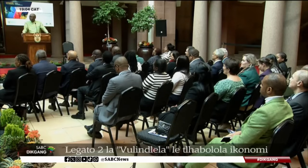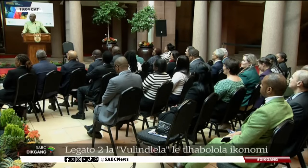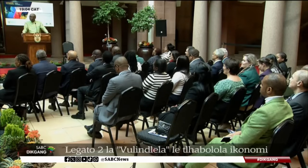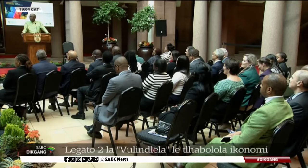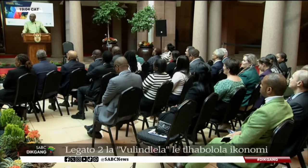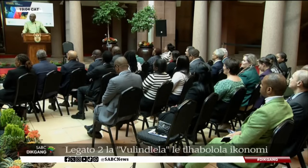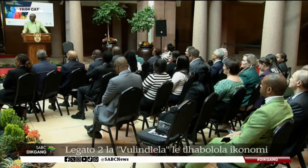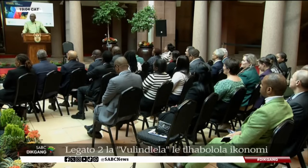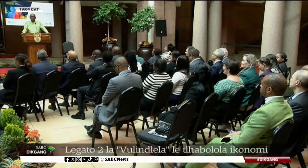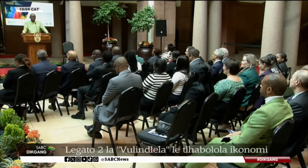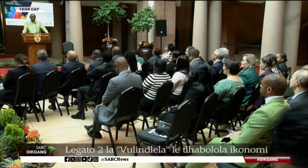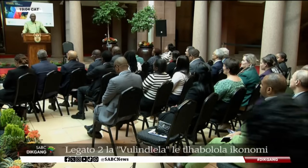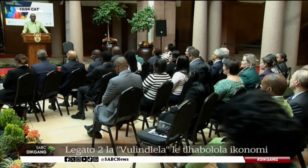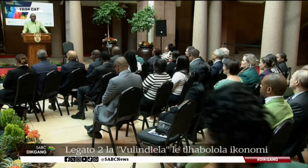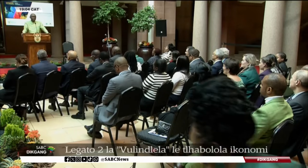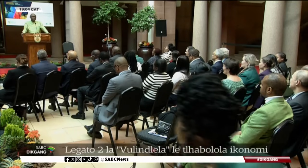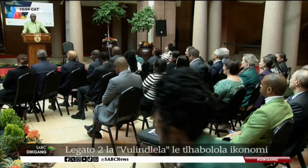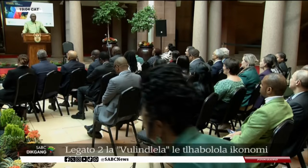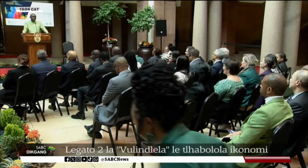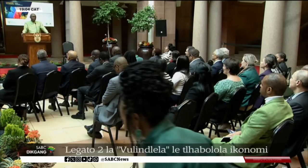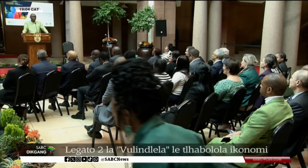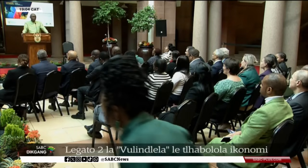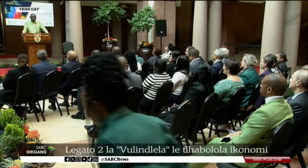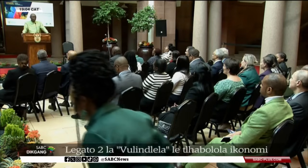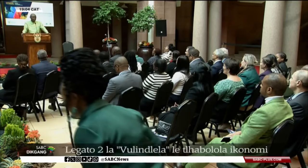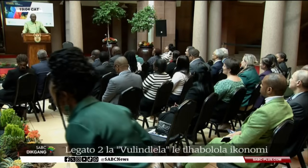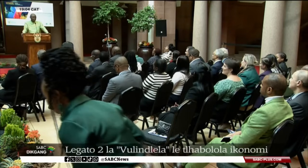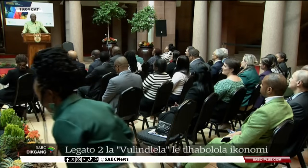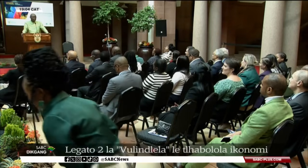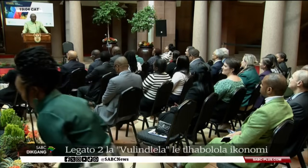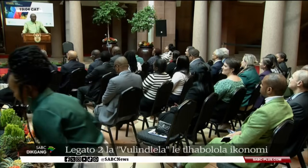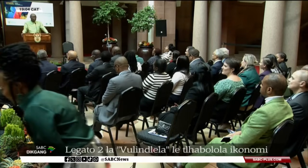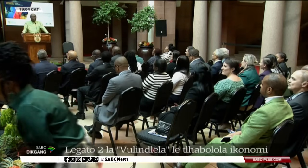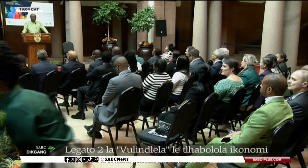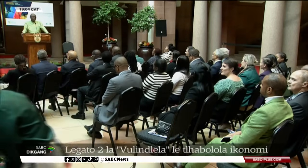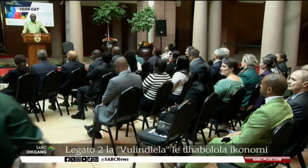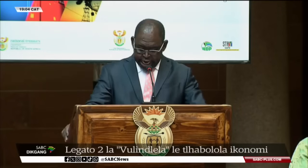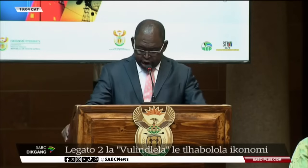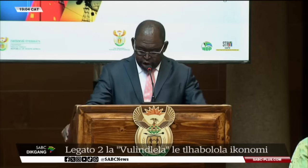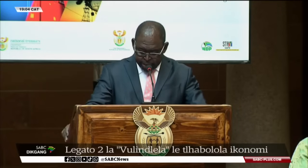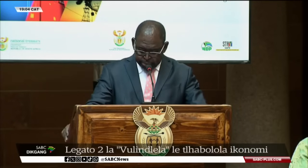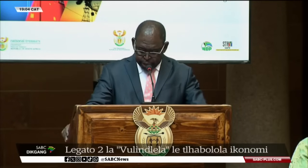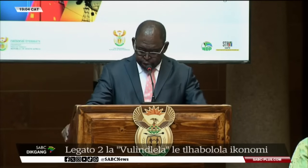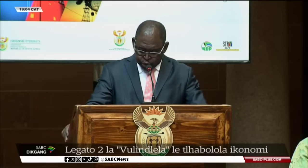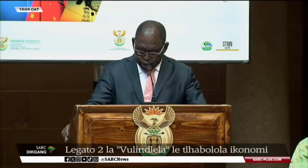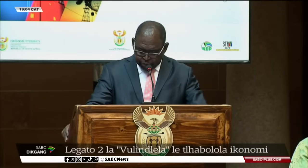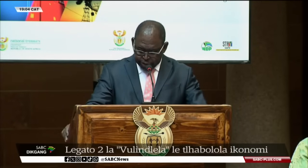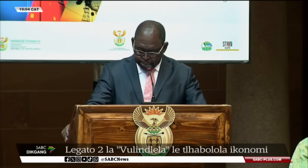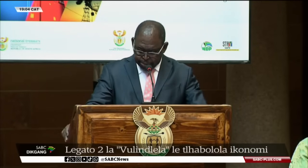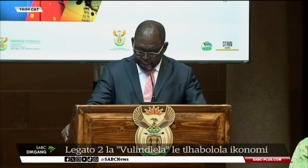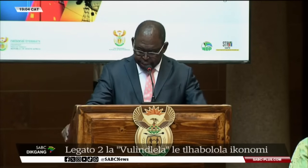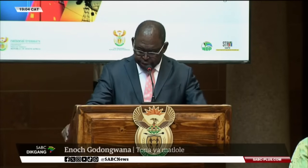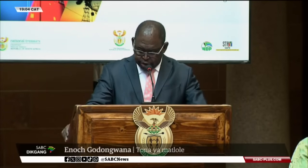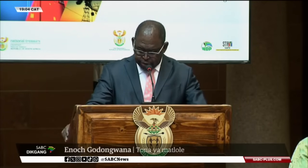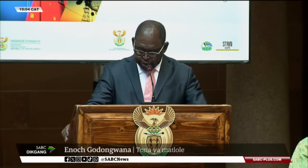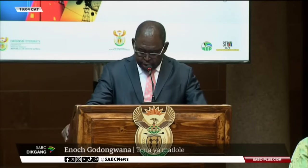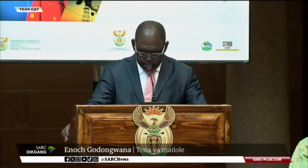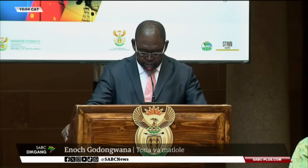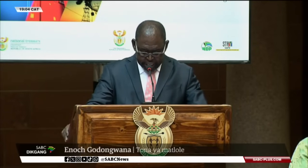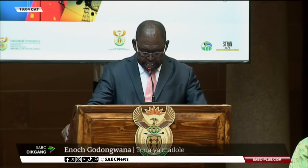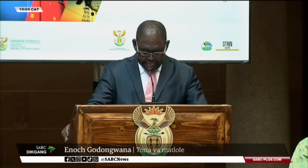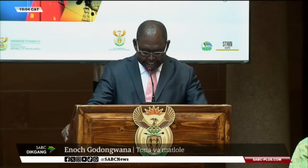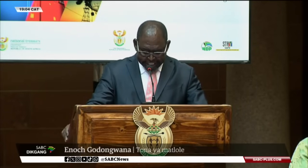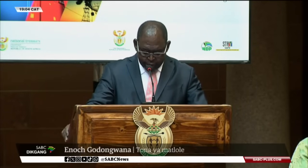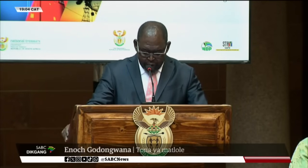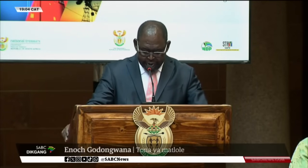kgolo ya ikonomi ka ntlha ya fa go le gantsi e patilwe ke bonwenwe. A commitment to swift implementation of